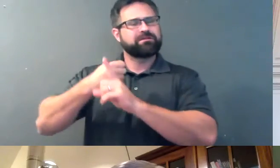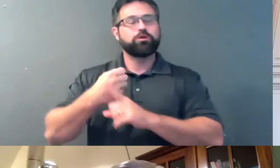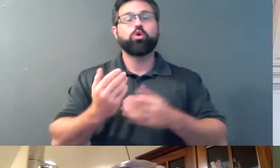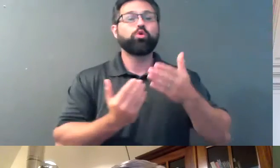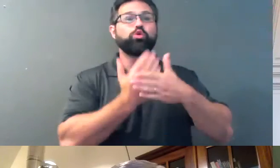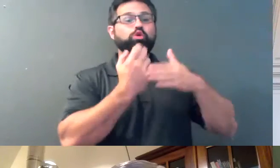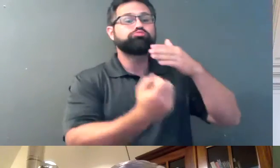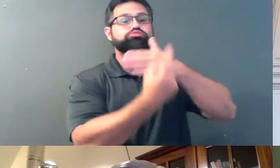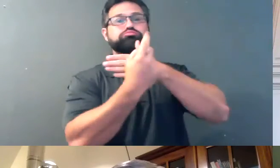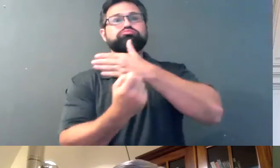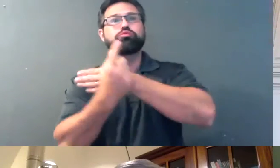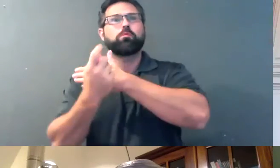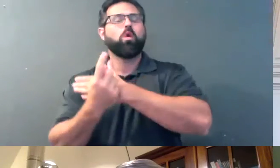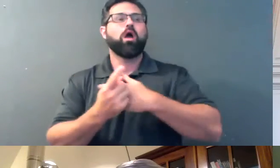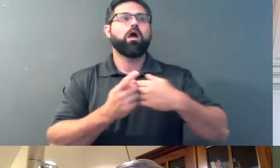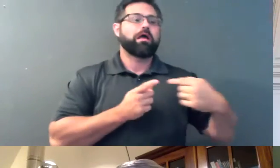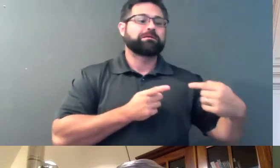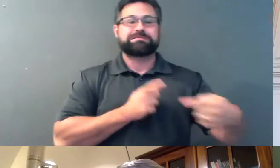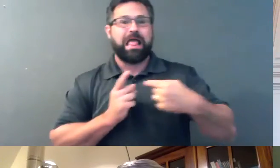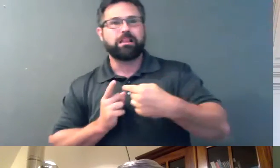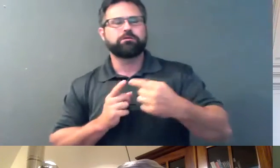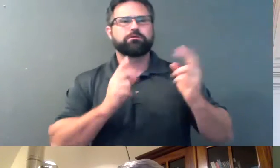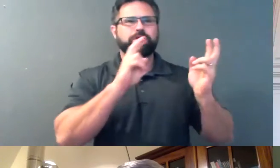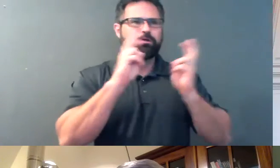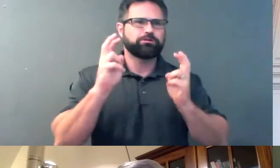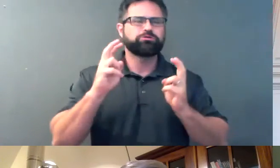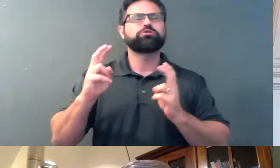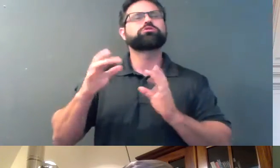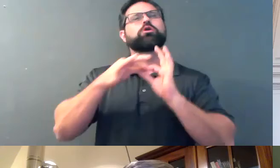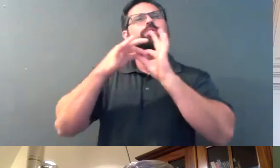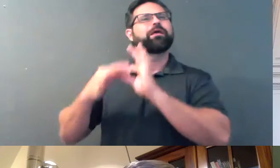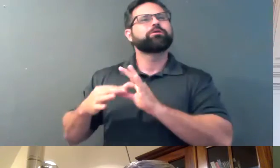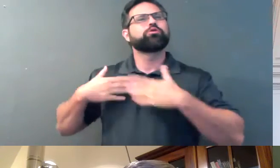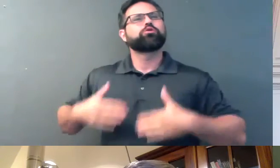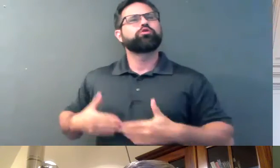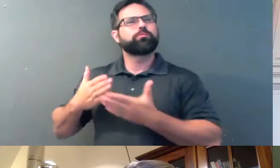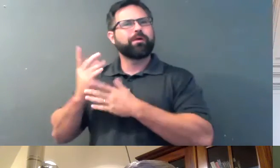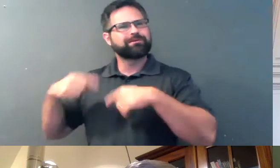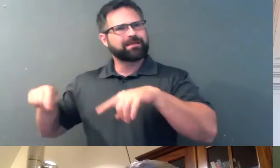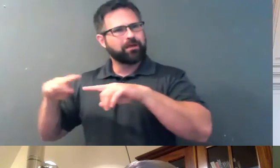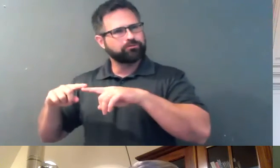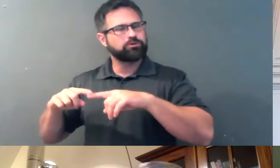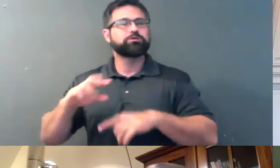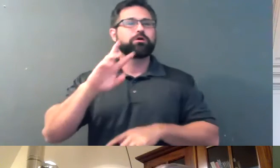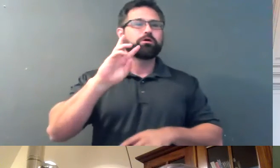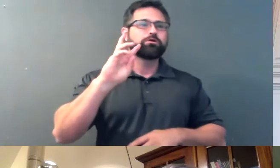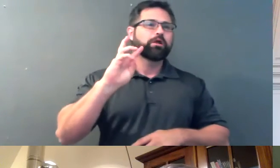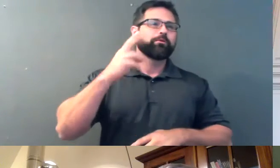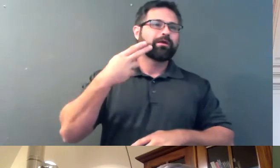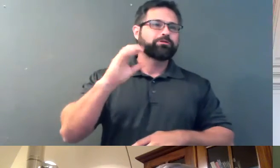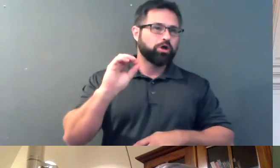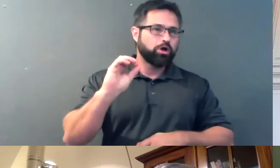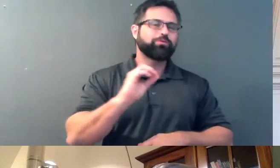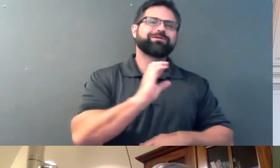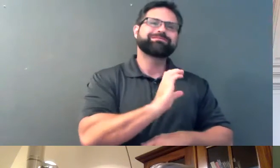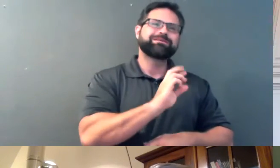Challenges from the Human Rights Council and the WHO, CRPD, and other treaty bodies, as well as